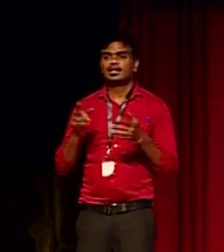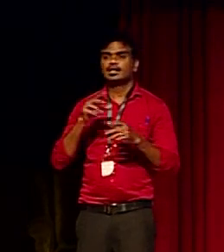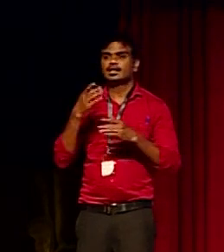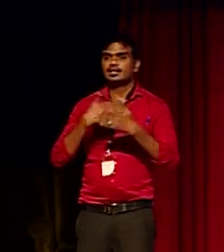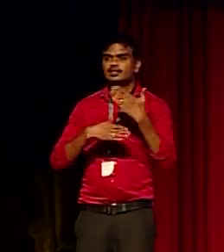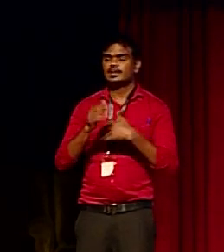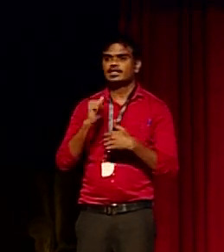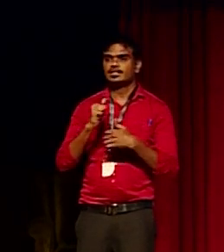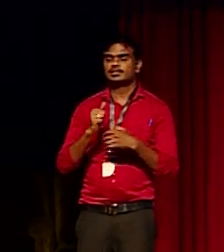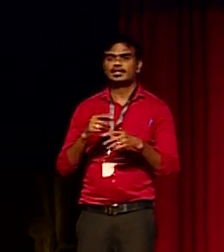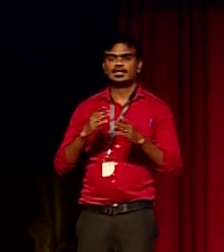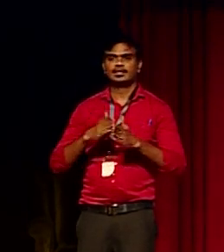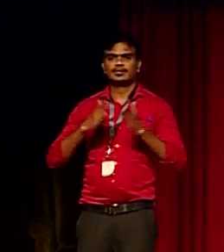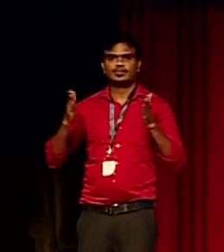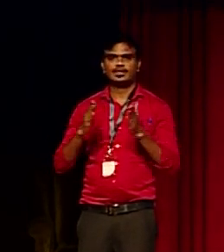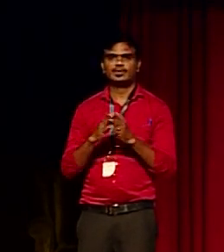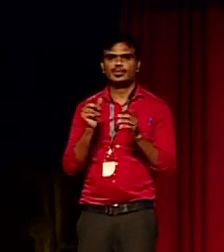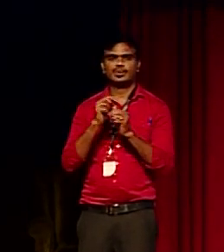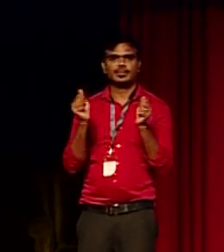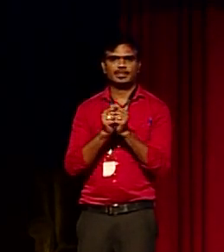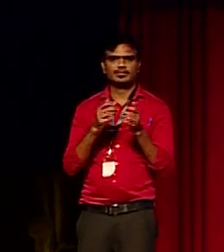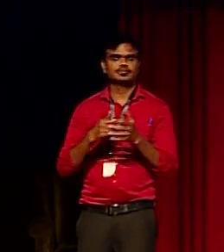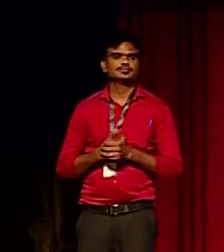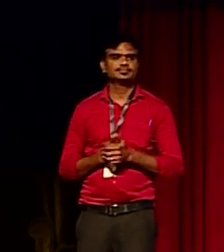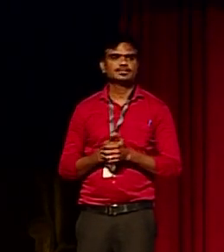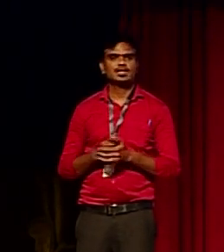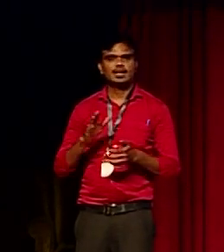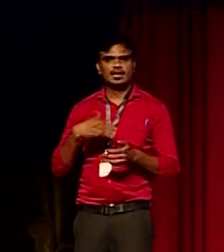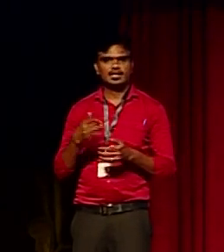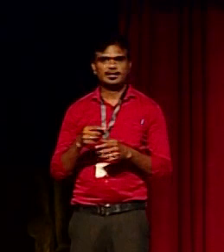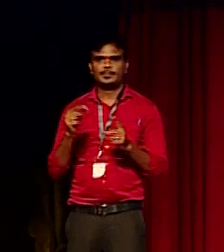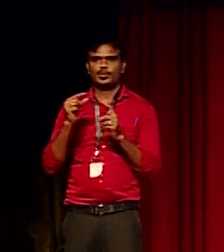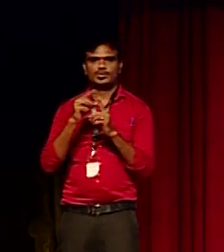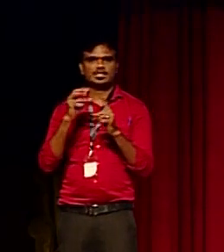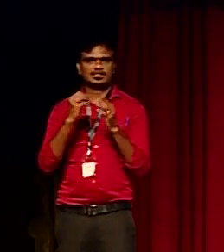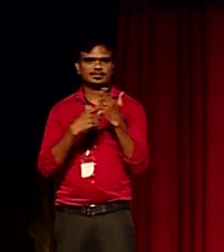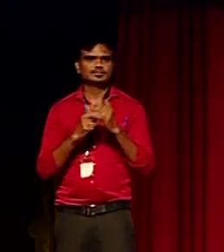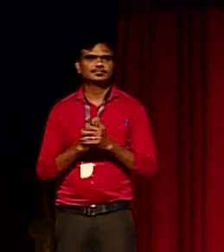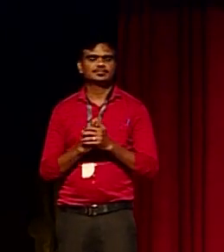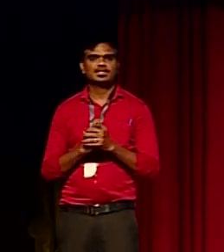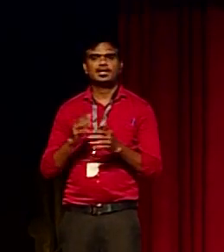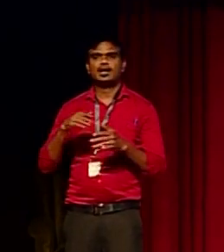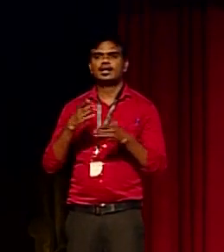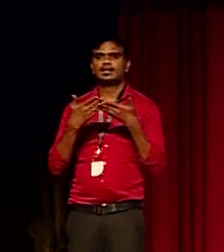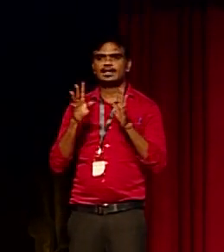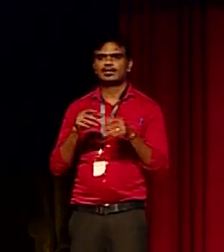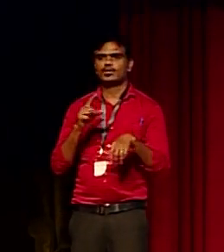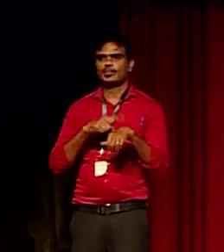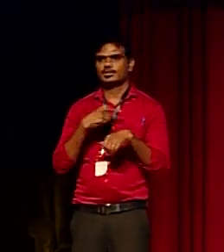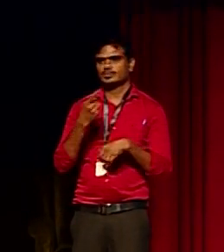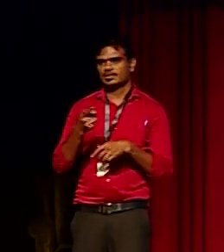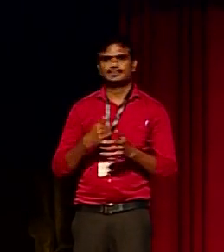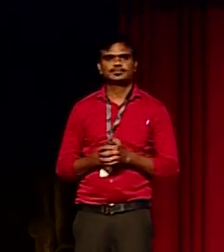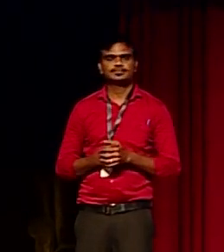Disability is inextricably linked to poverty, and prostheses are a gateway to